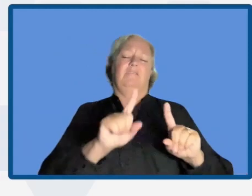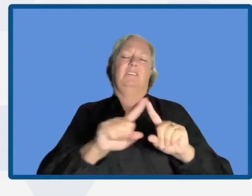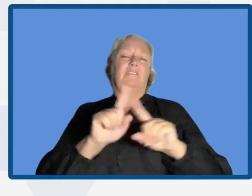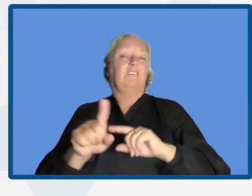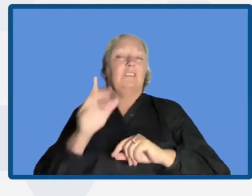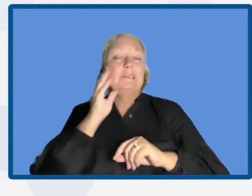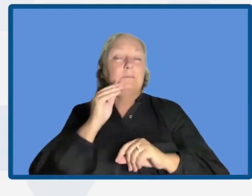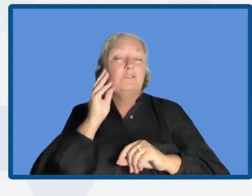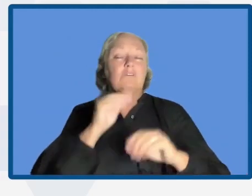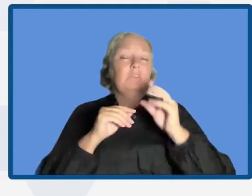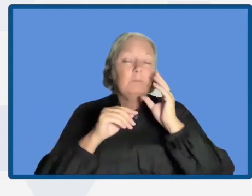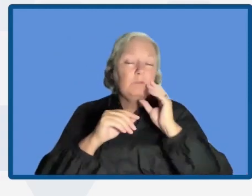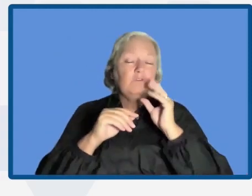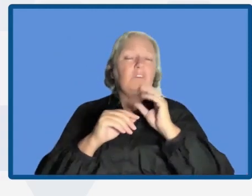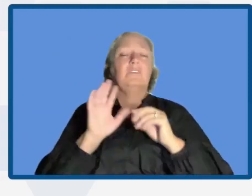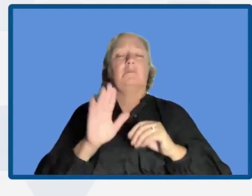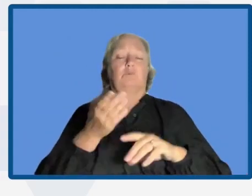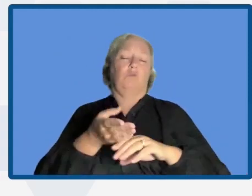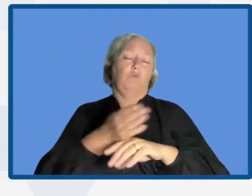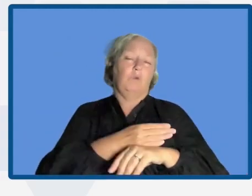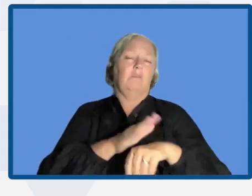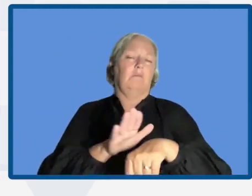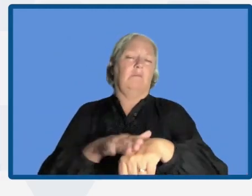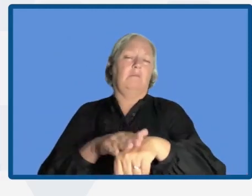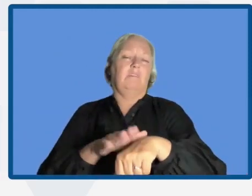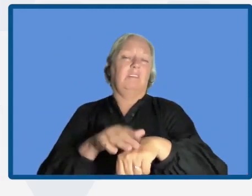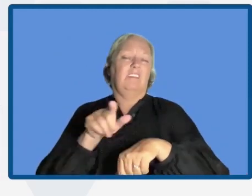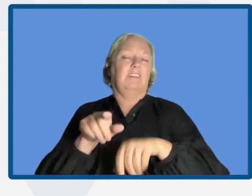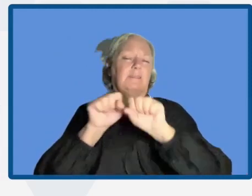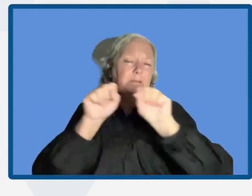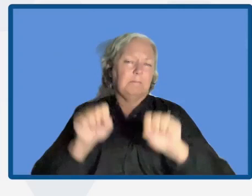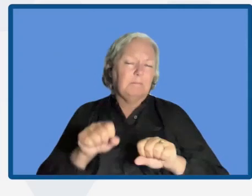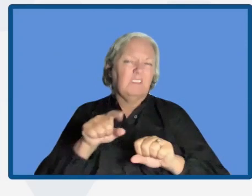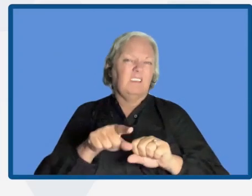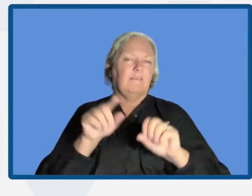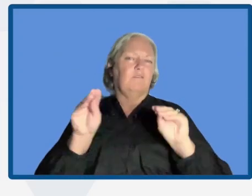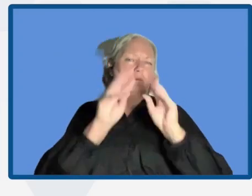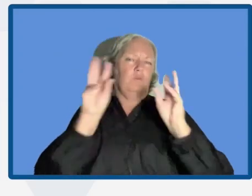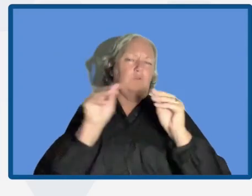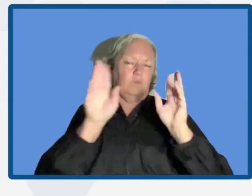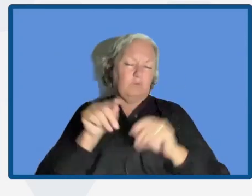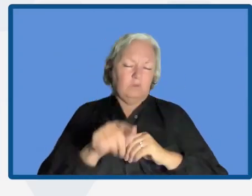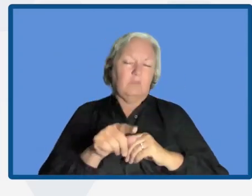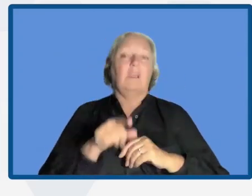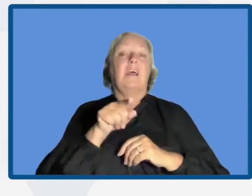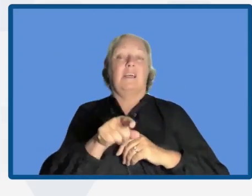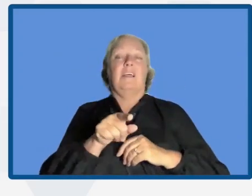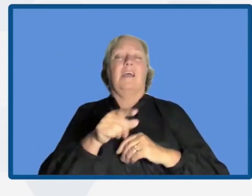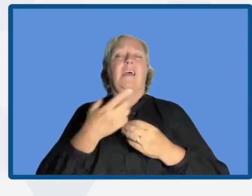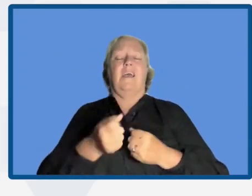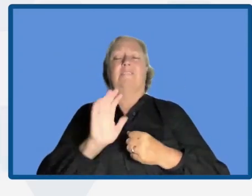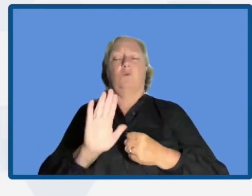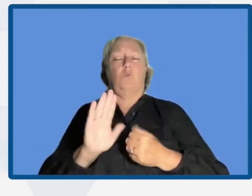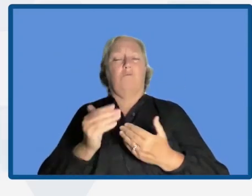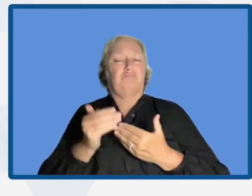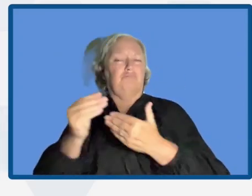warning systems of the Andean countries that provide significant progress in each of the